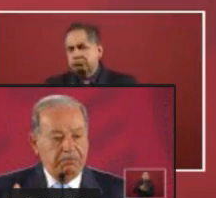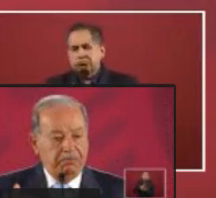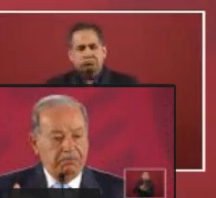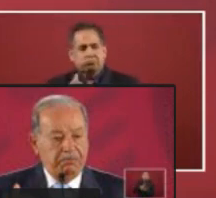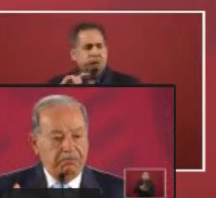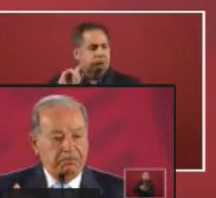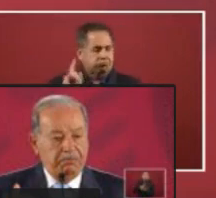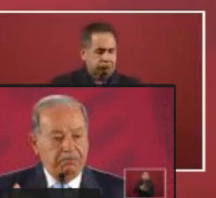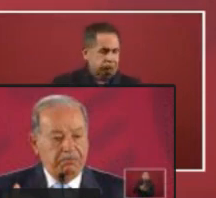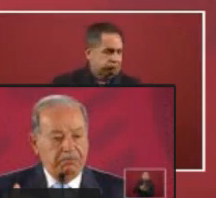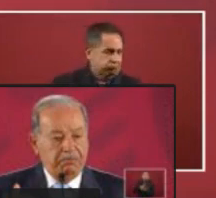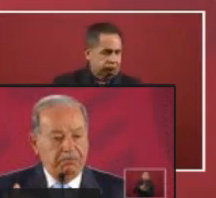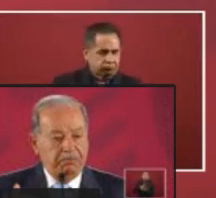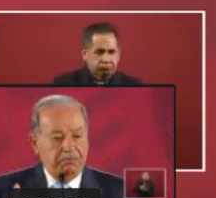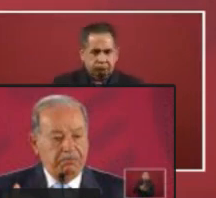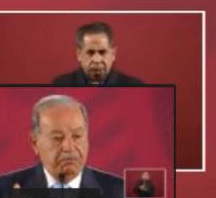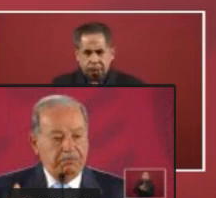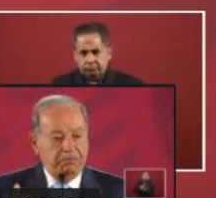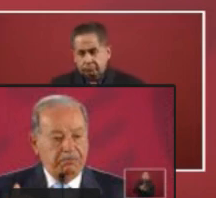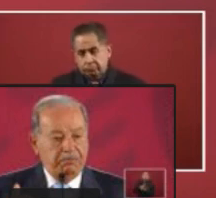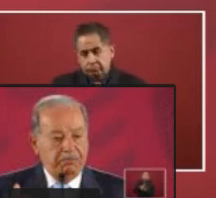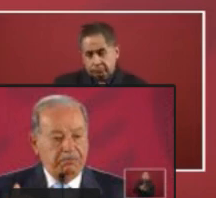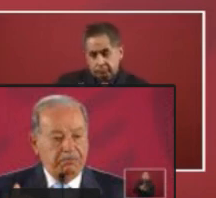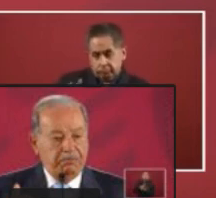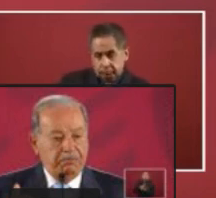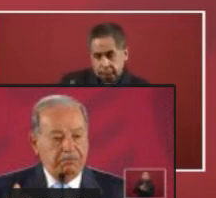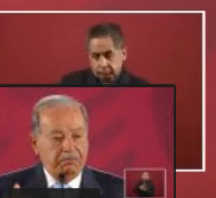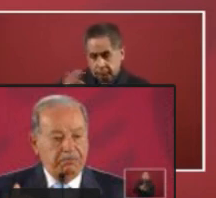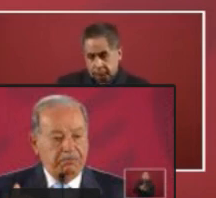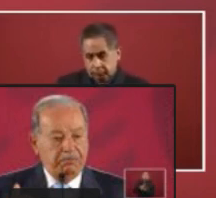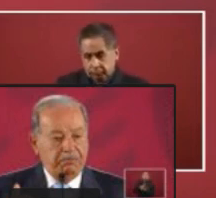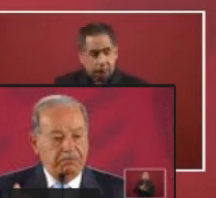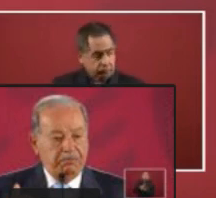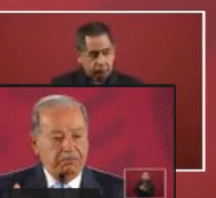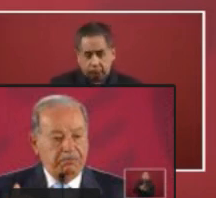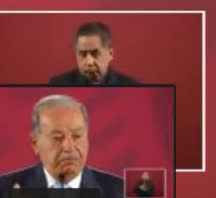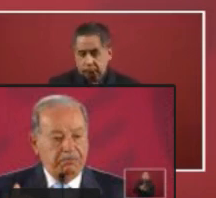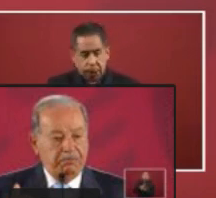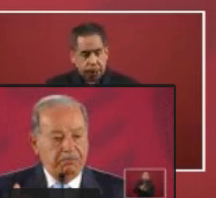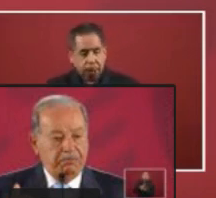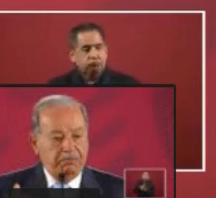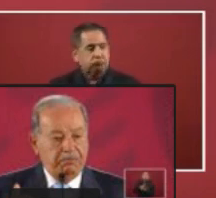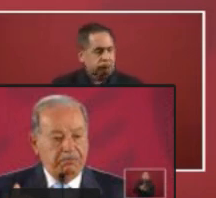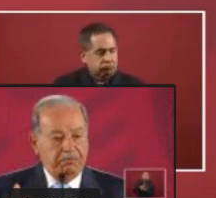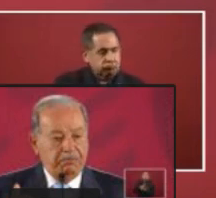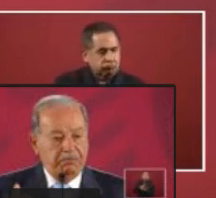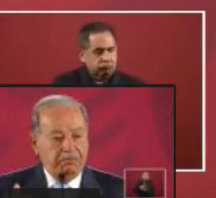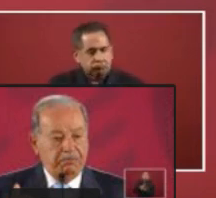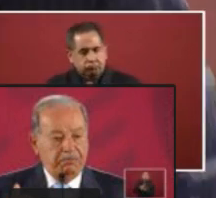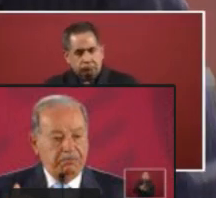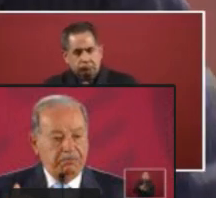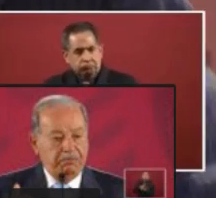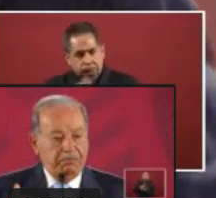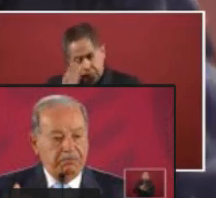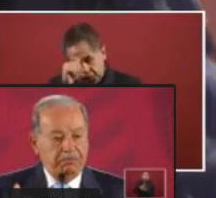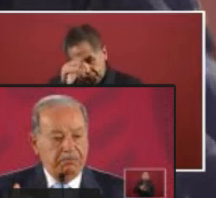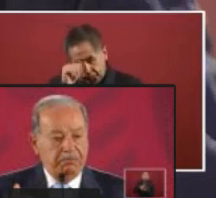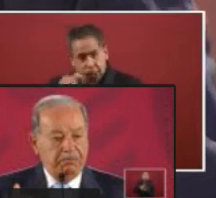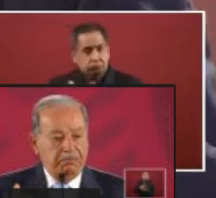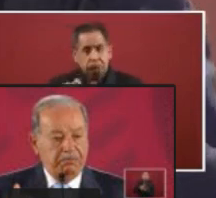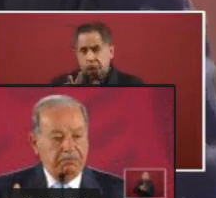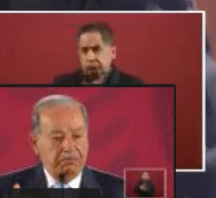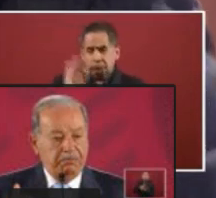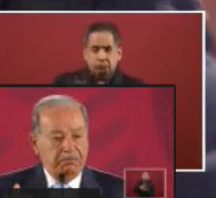the tariffs reduction was 28% for all the gas ducts.